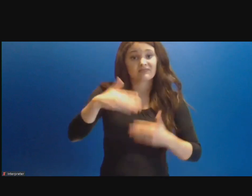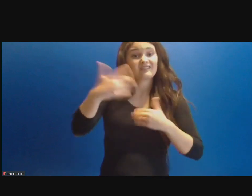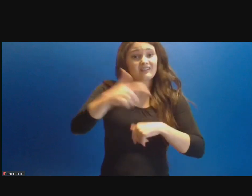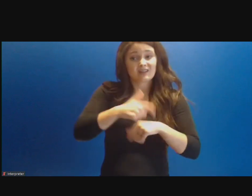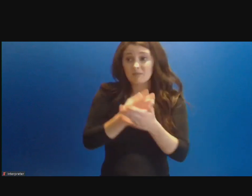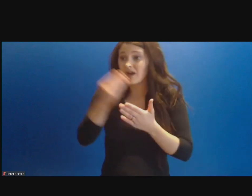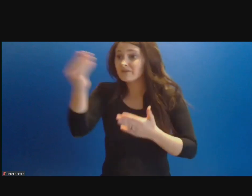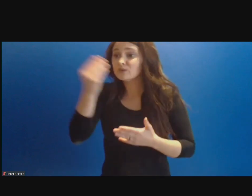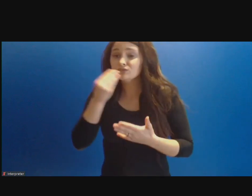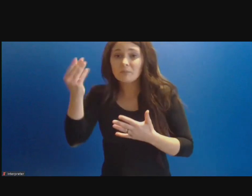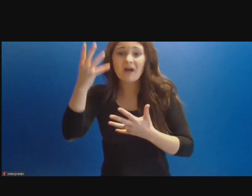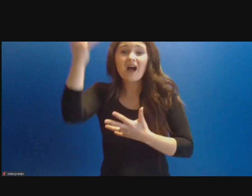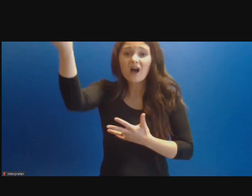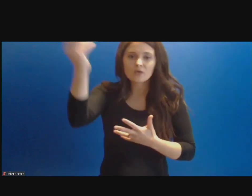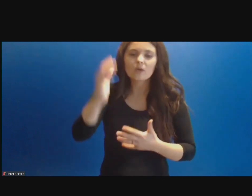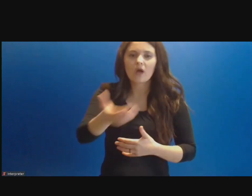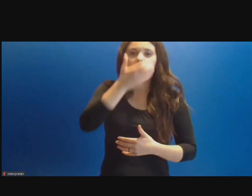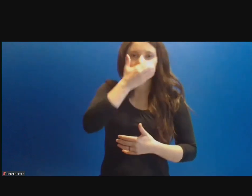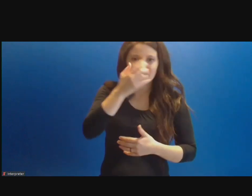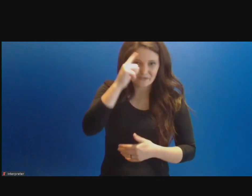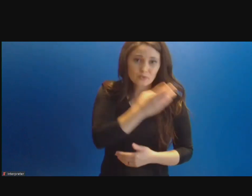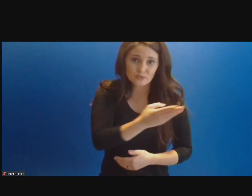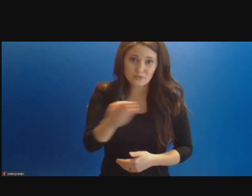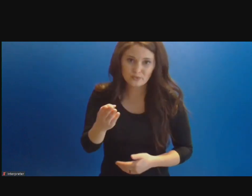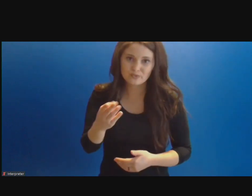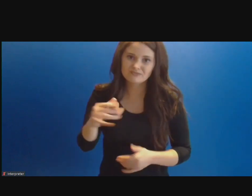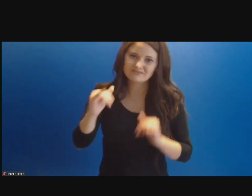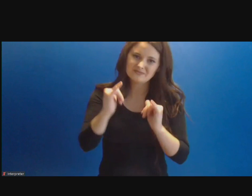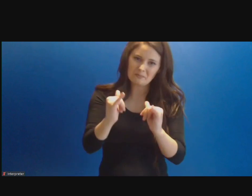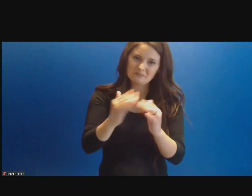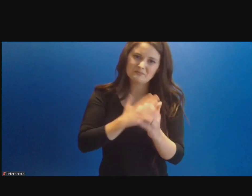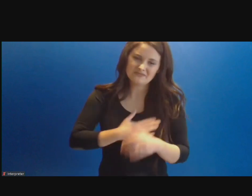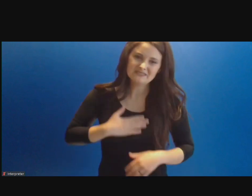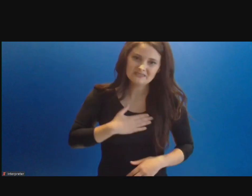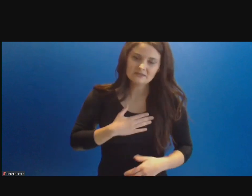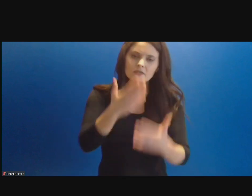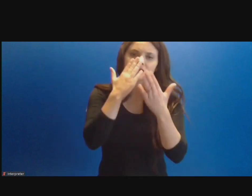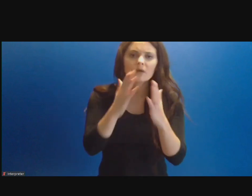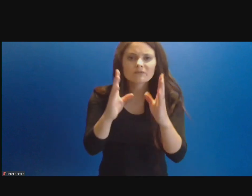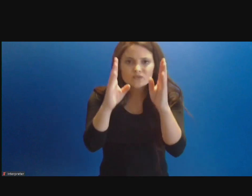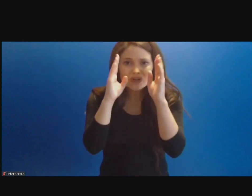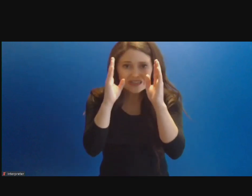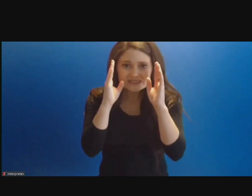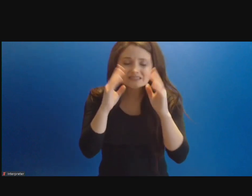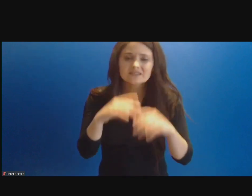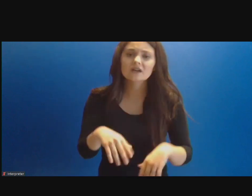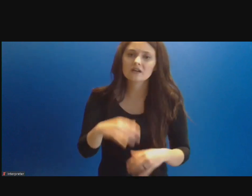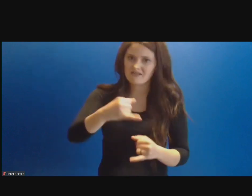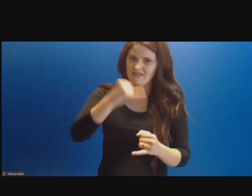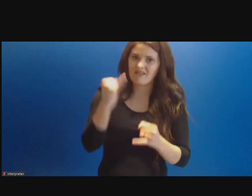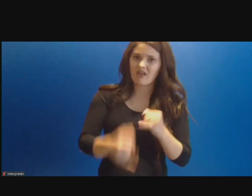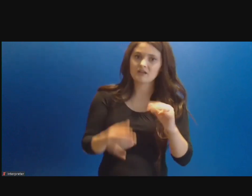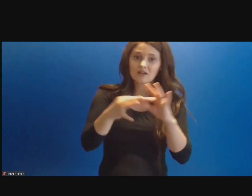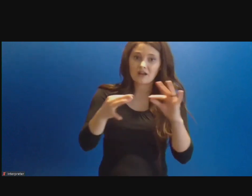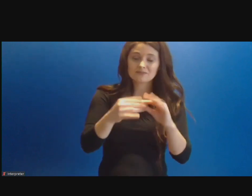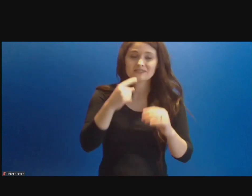out. That's all that I have. Thanks for listening. And one final comment, it says, I heard you the first time I listened.